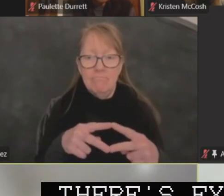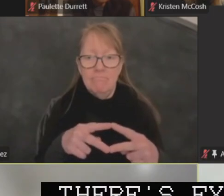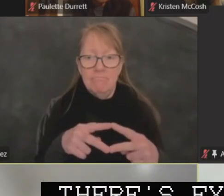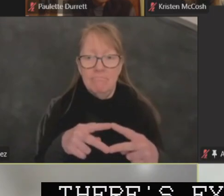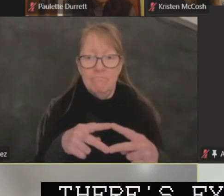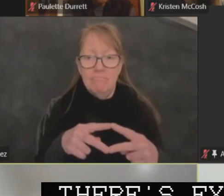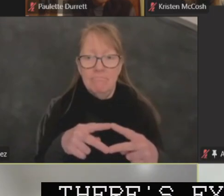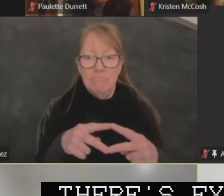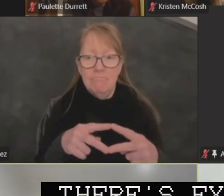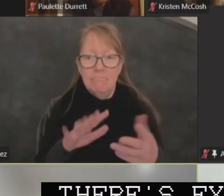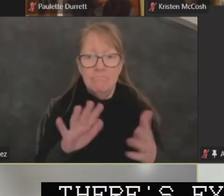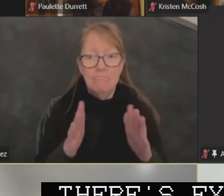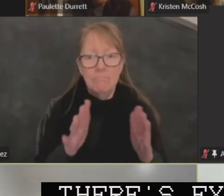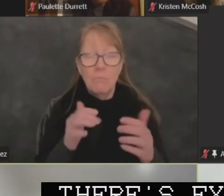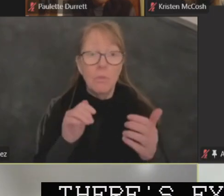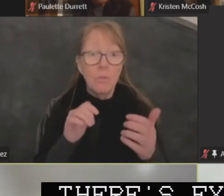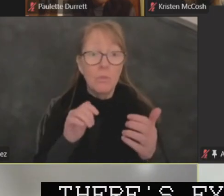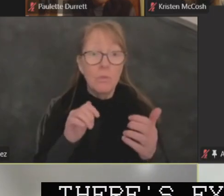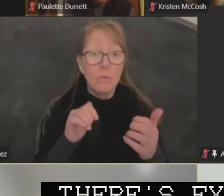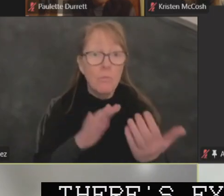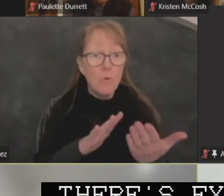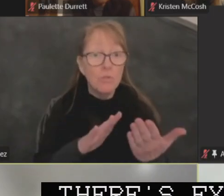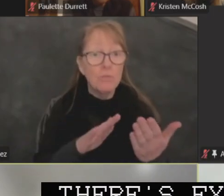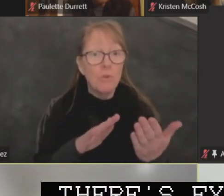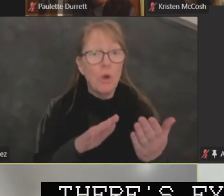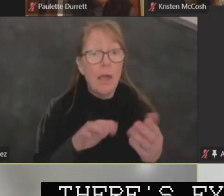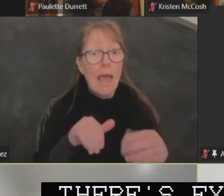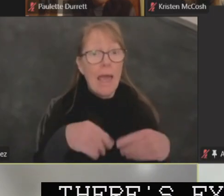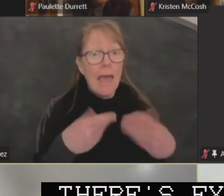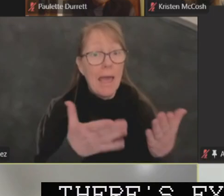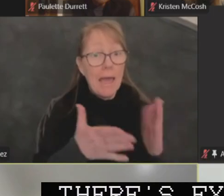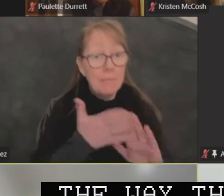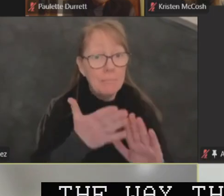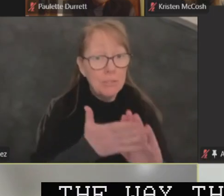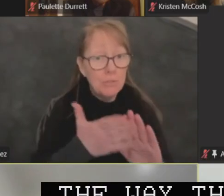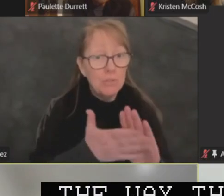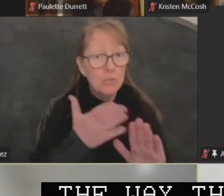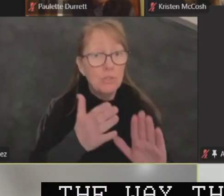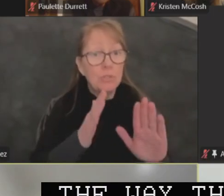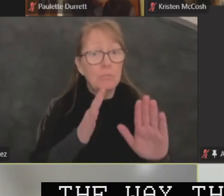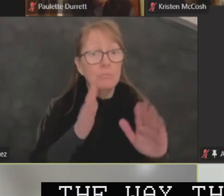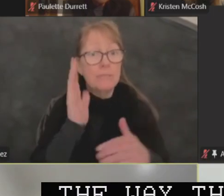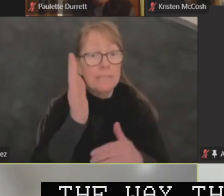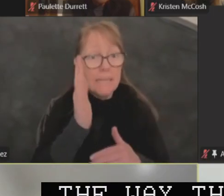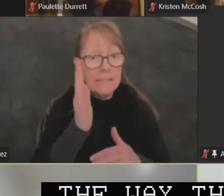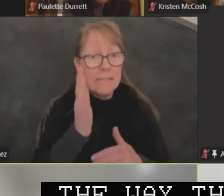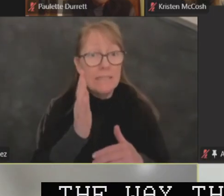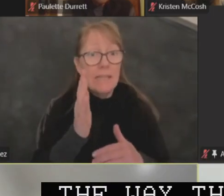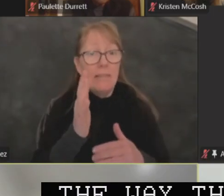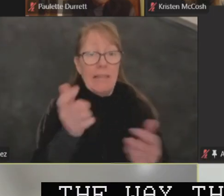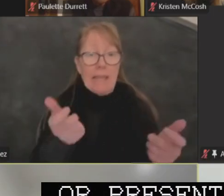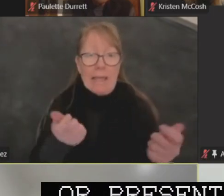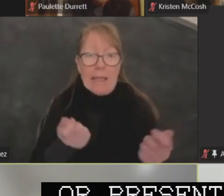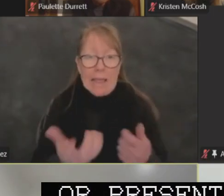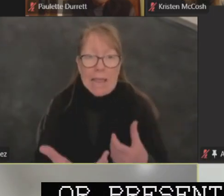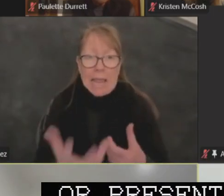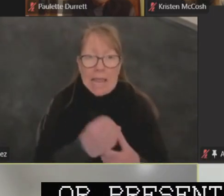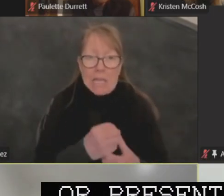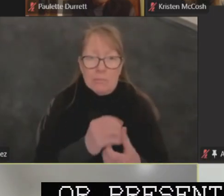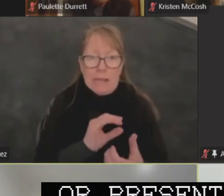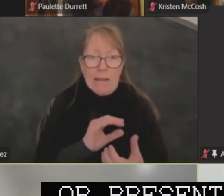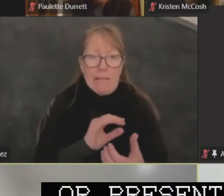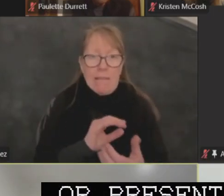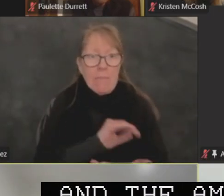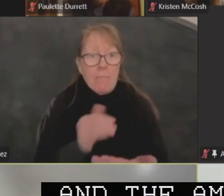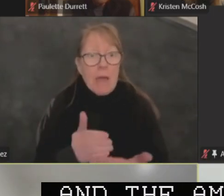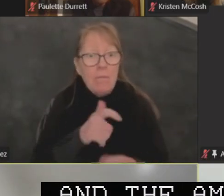administered or presented, and then the engagement and the amount of time and the feedback that was requested was great, and